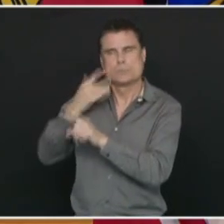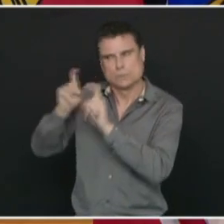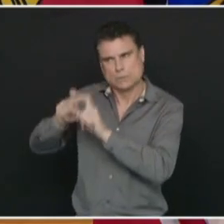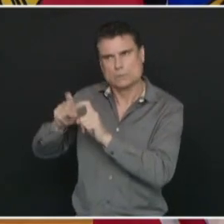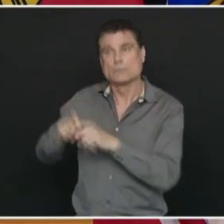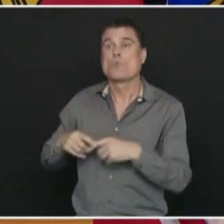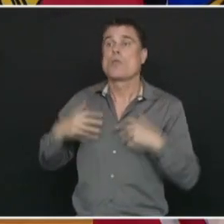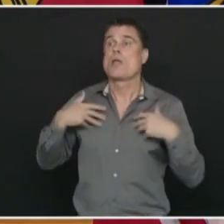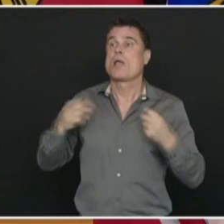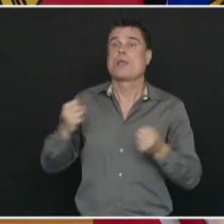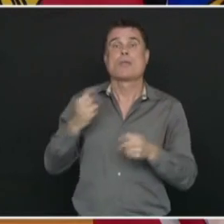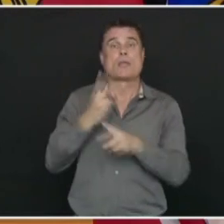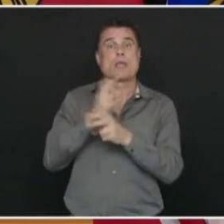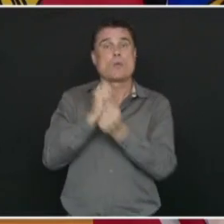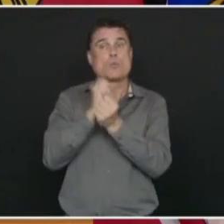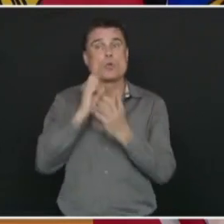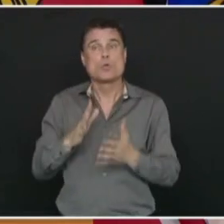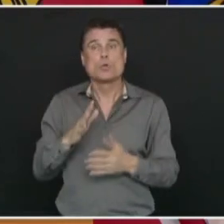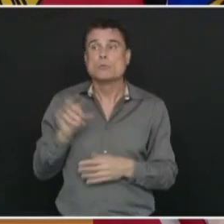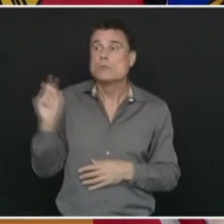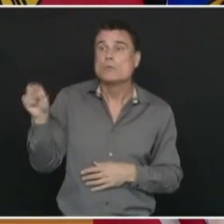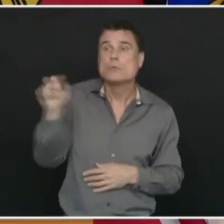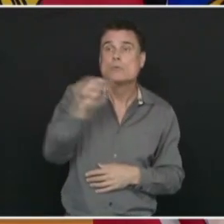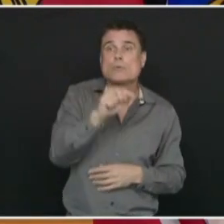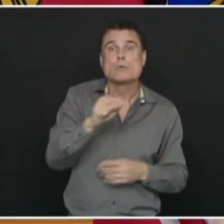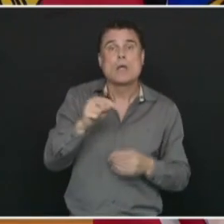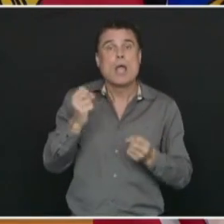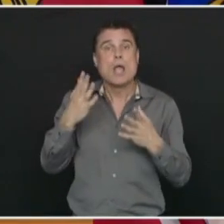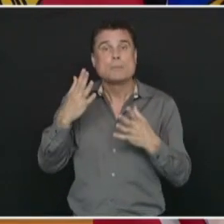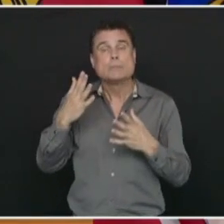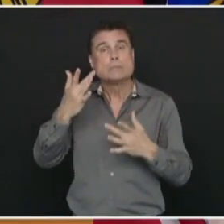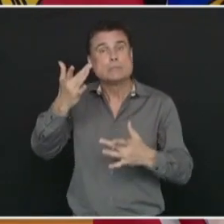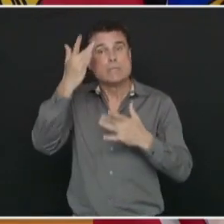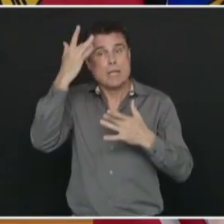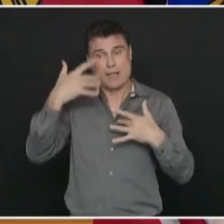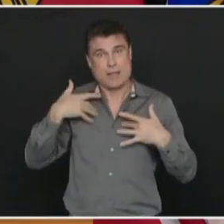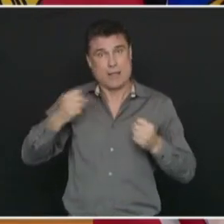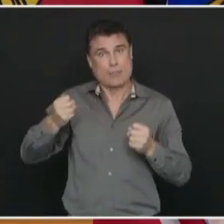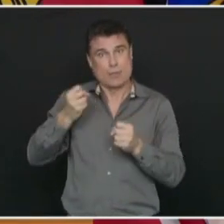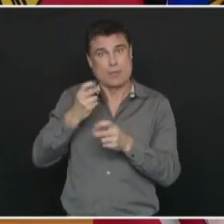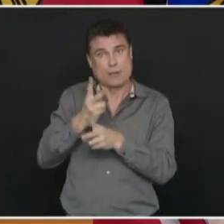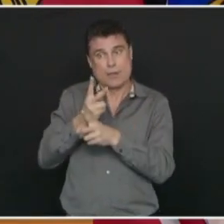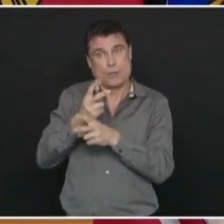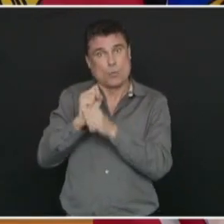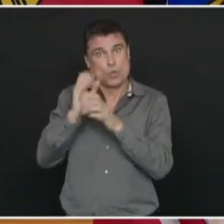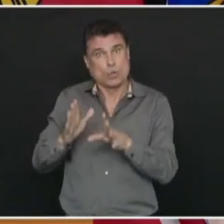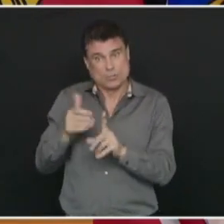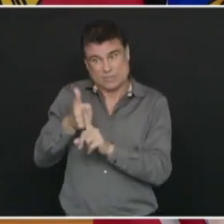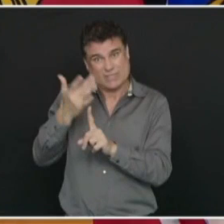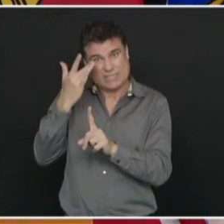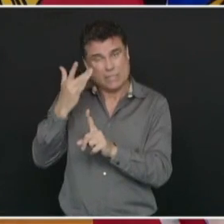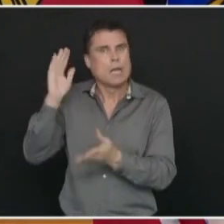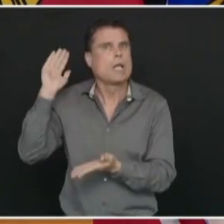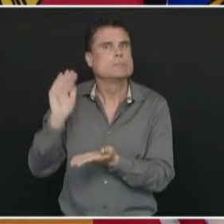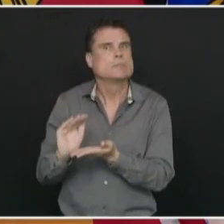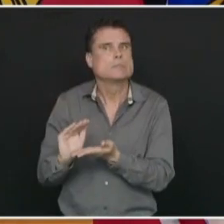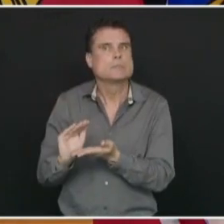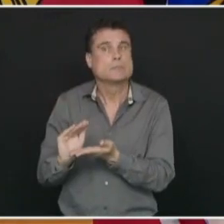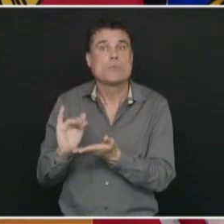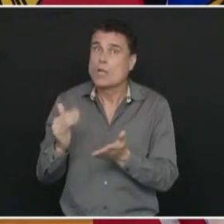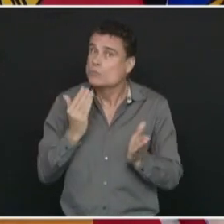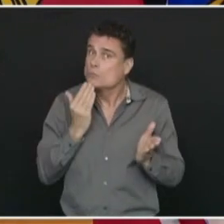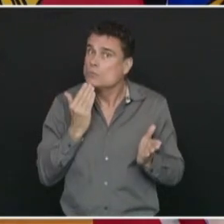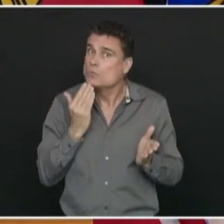increased transmission of an illness if large numbers of children are back together. So we have been considering how could we